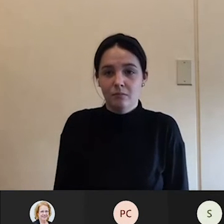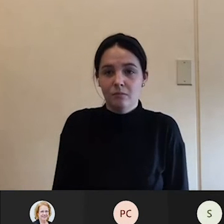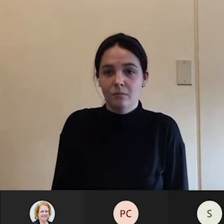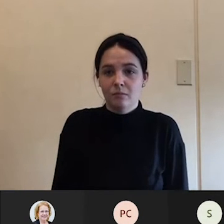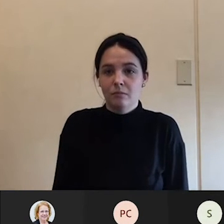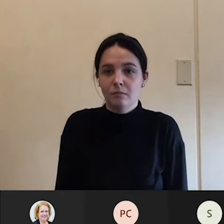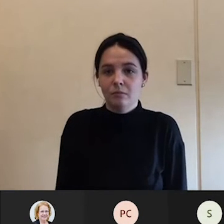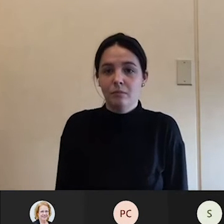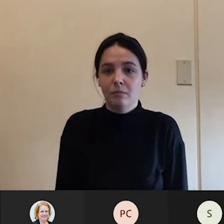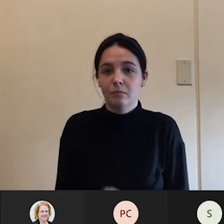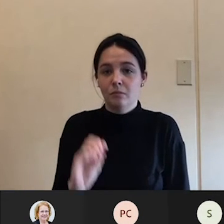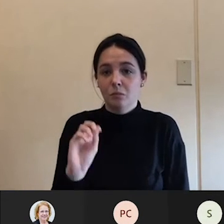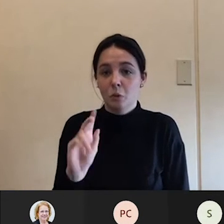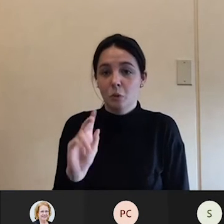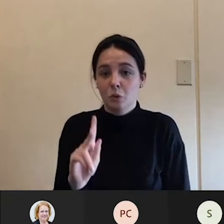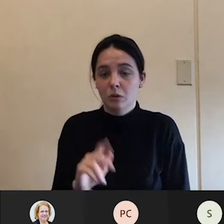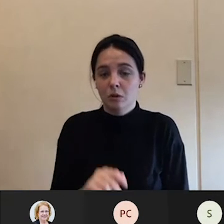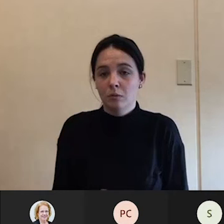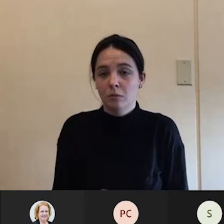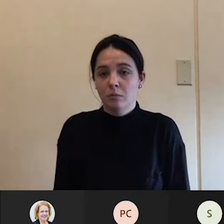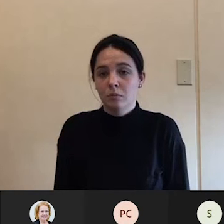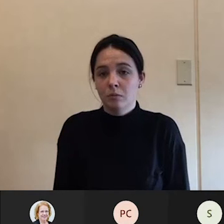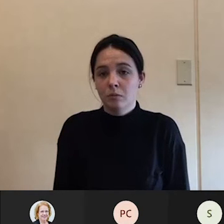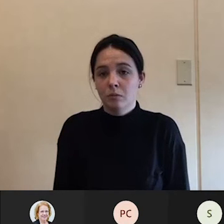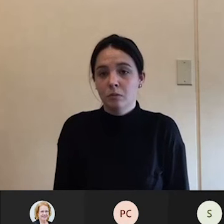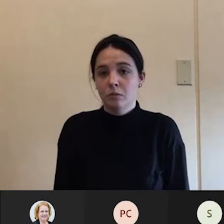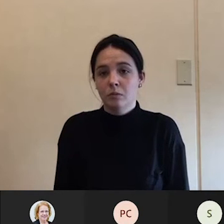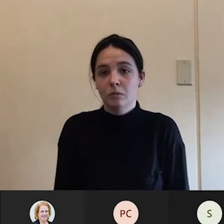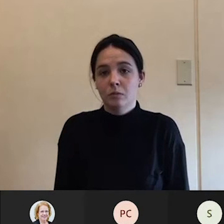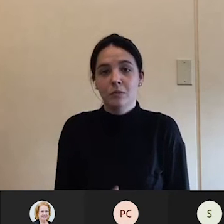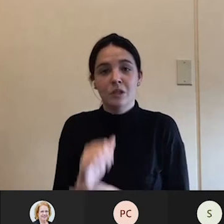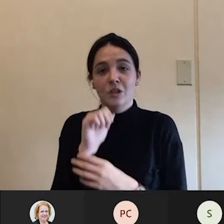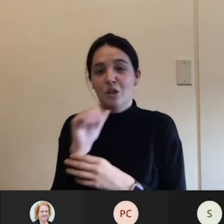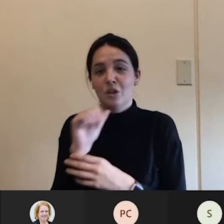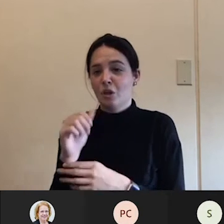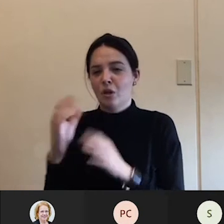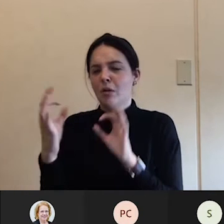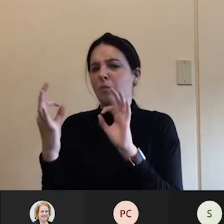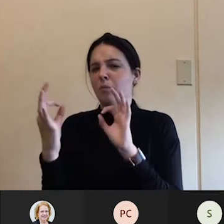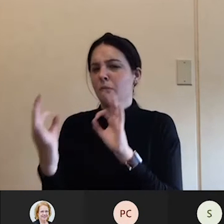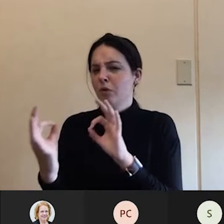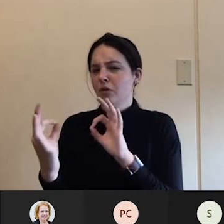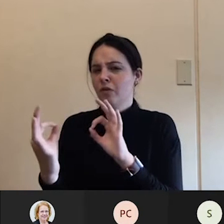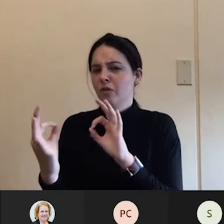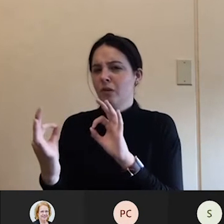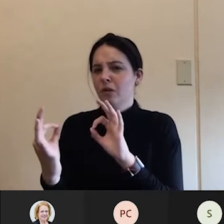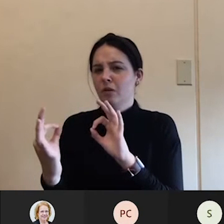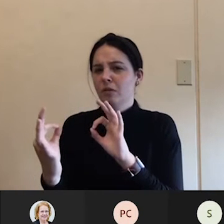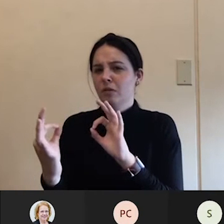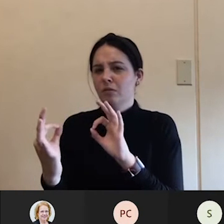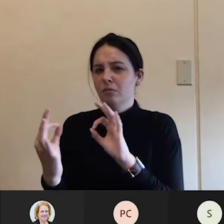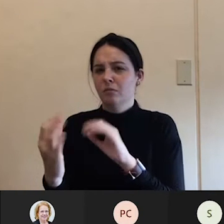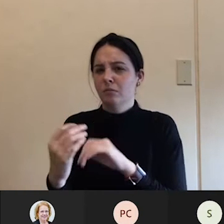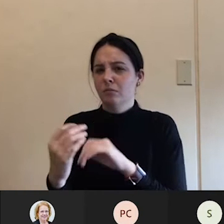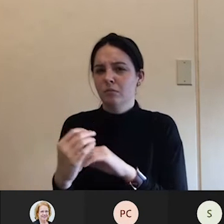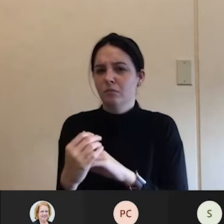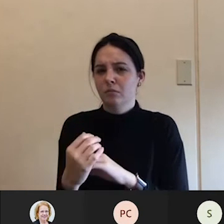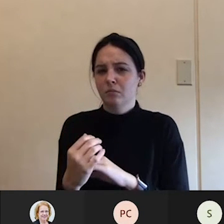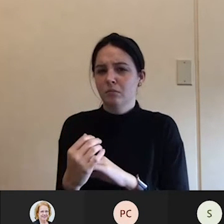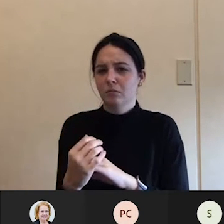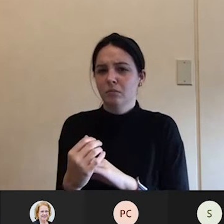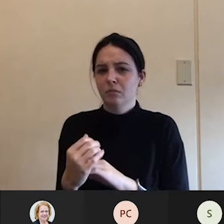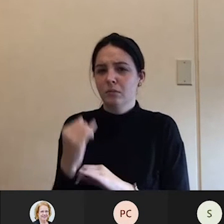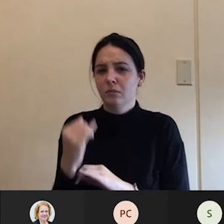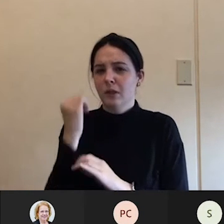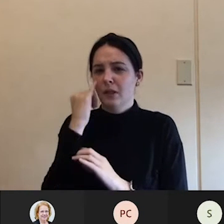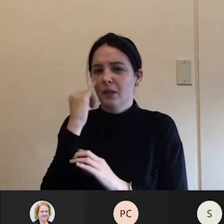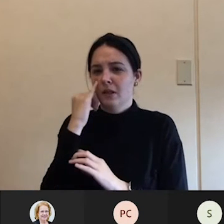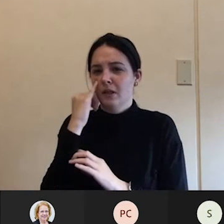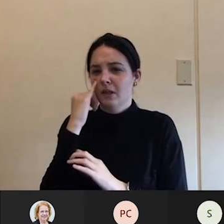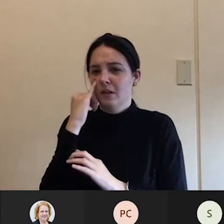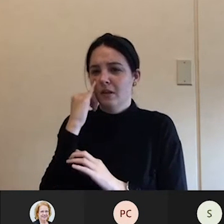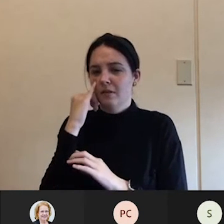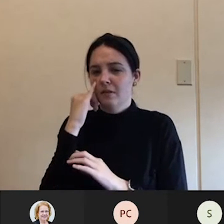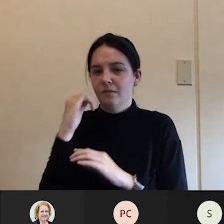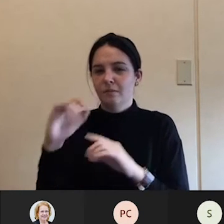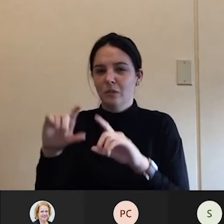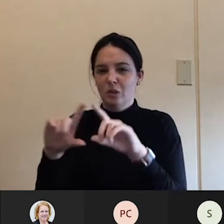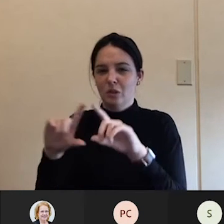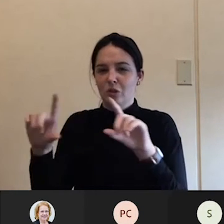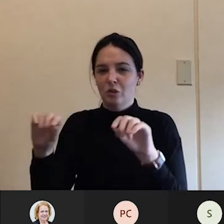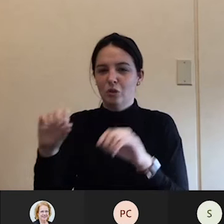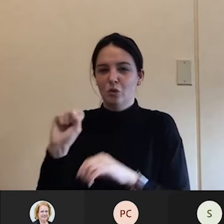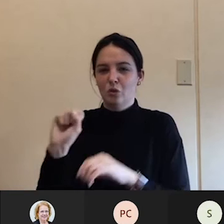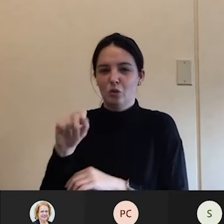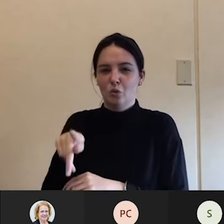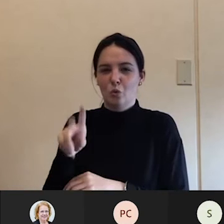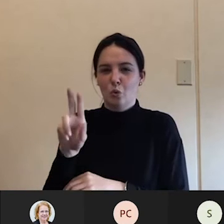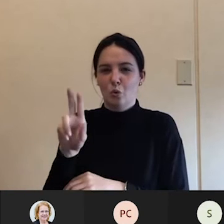Okay. This is not perfectly square. If it was a perfectly square piece of paper, it would have folded perfectly, but it's not square, and that's